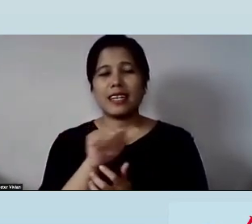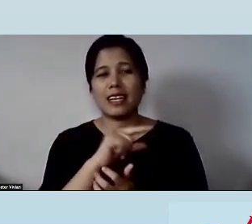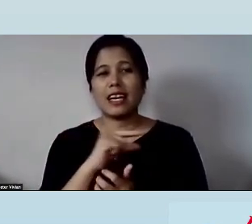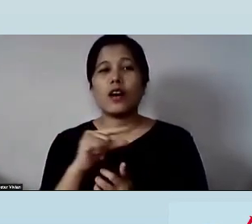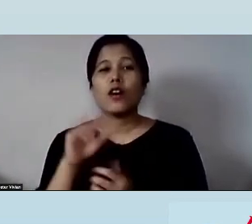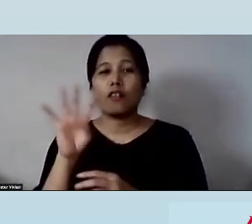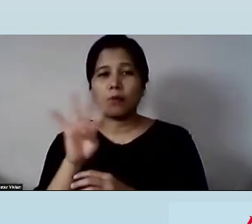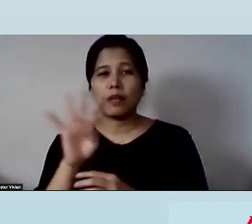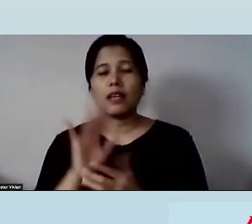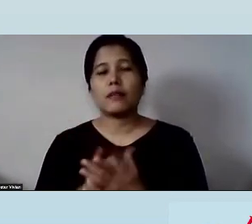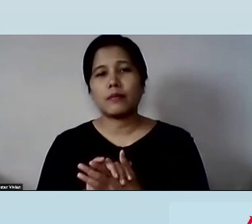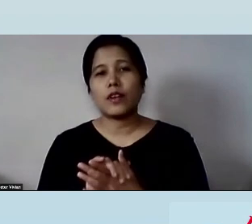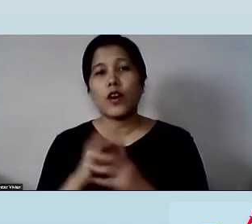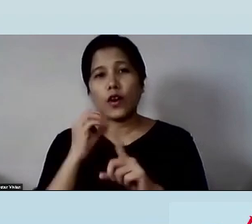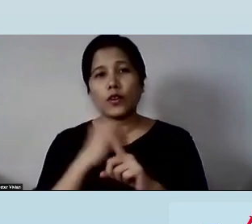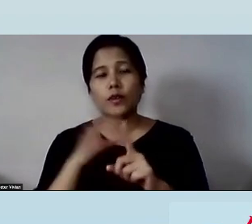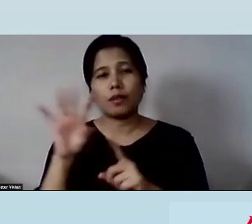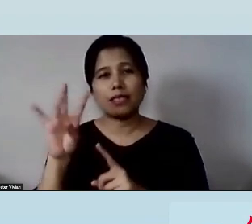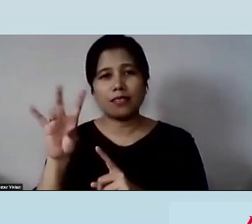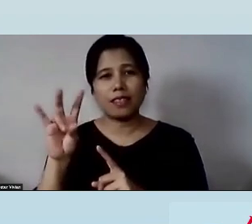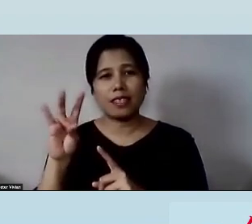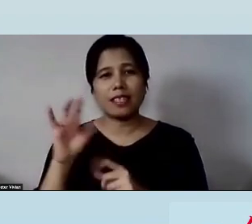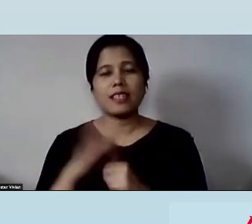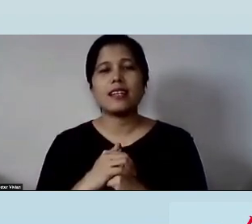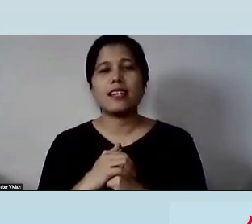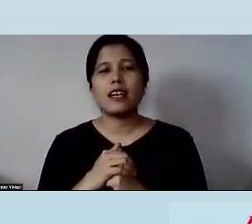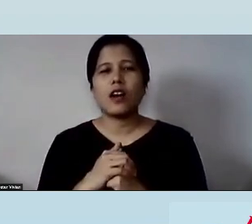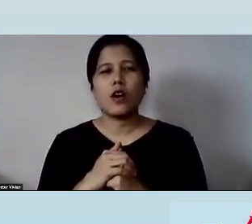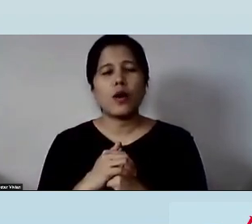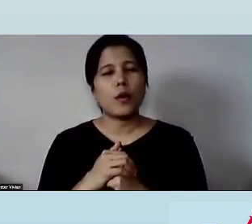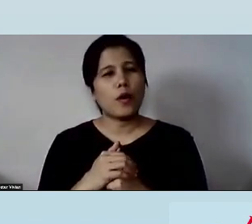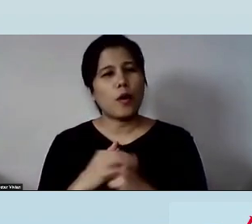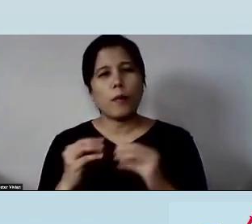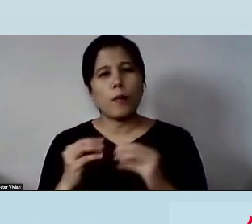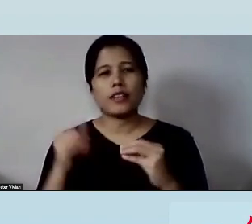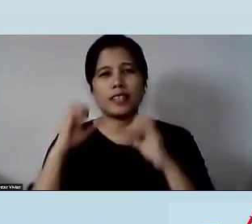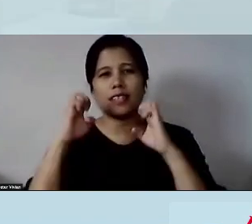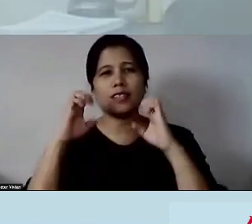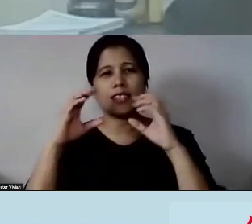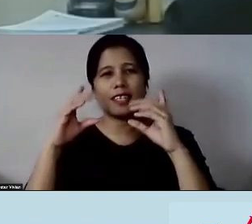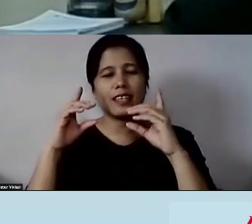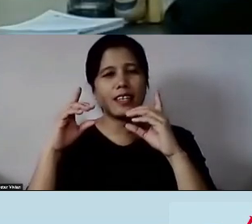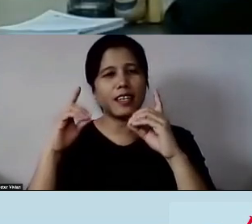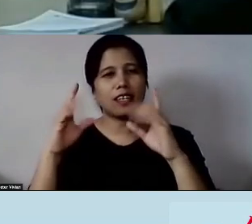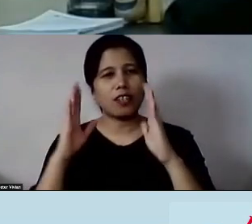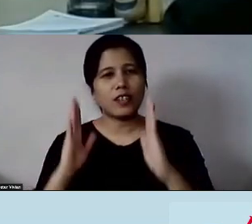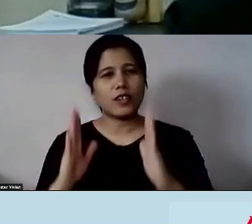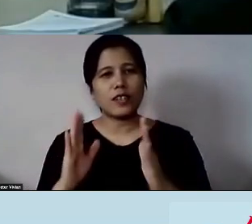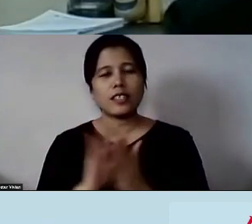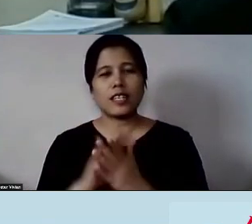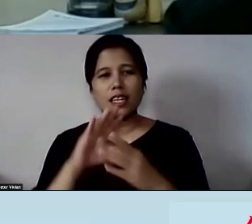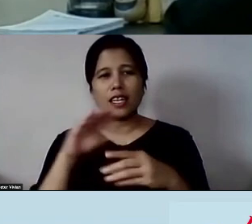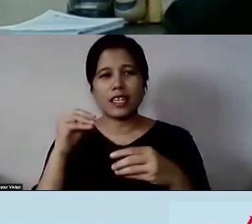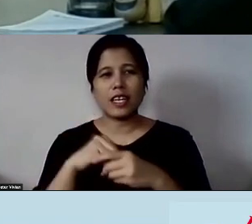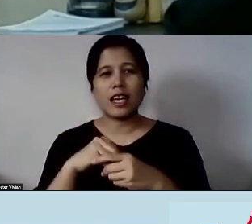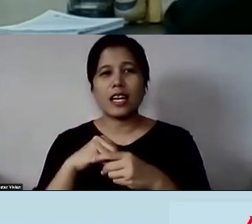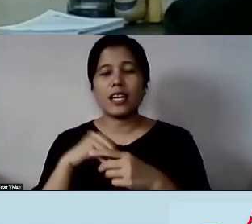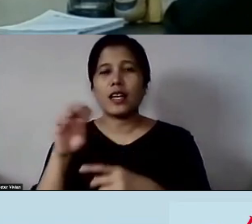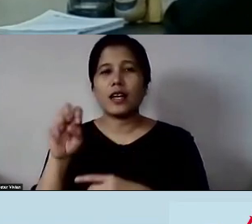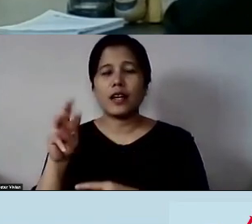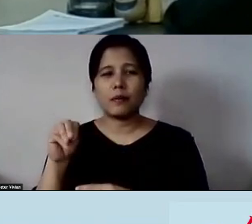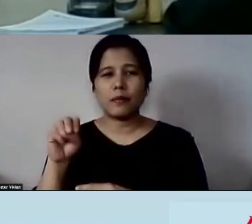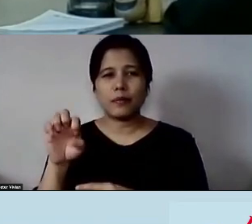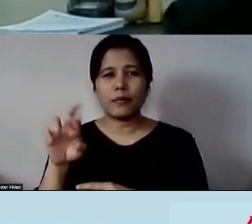4 p.m. po sa October 17, Saturday. And one of the most prominent educators po when it comes to inclusion, Dr. Merlene Allon